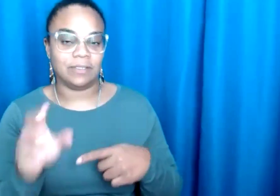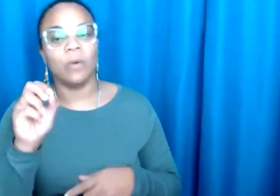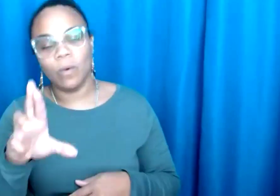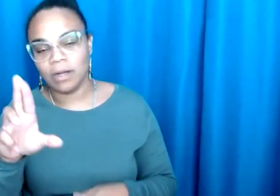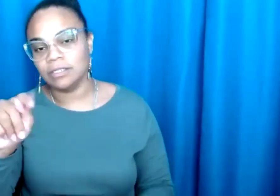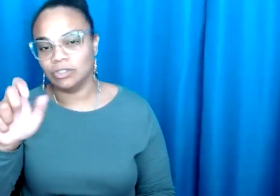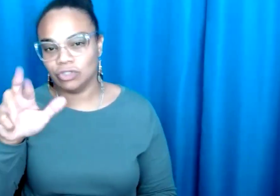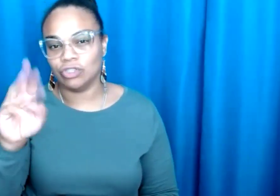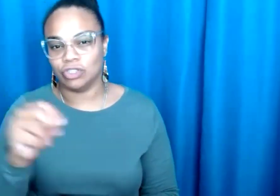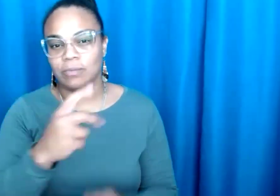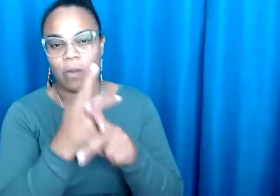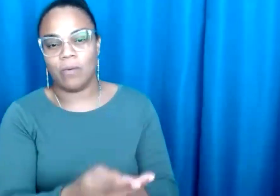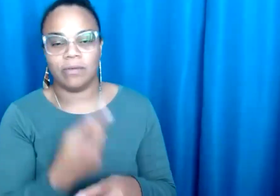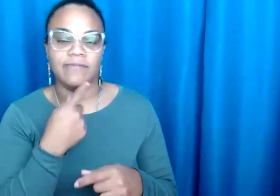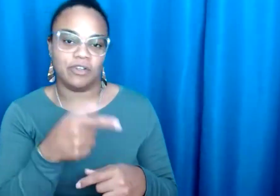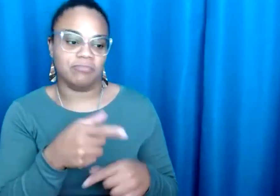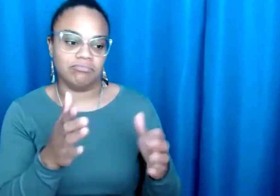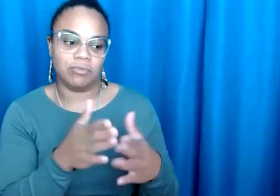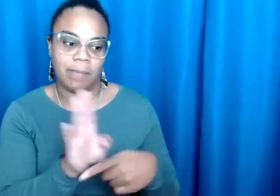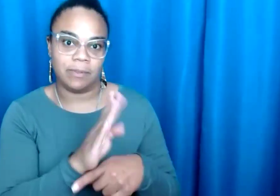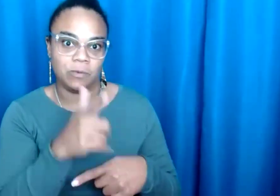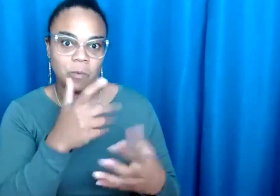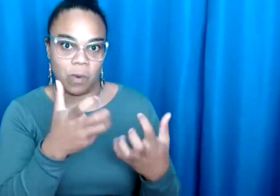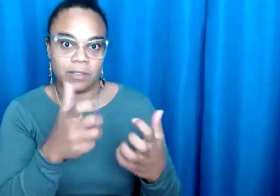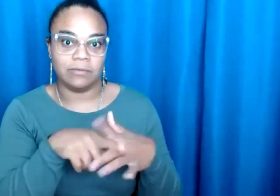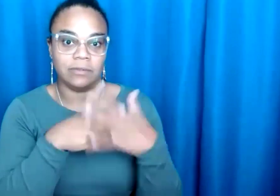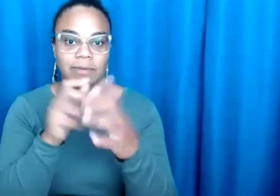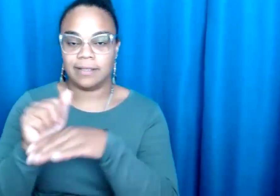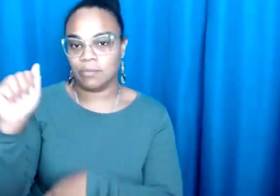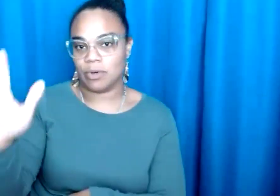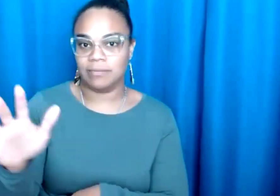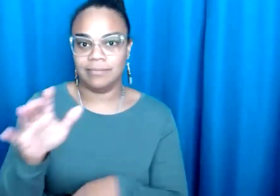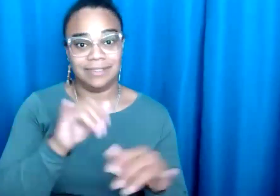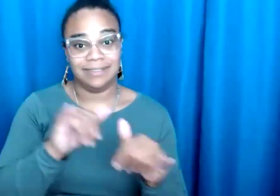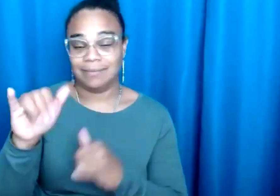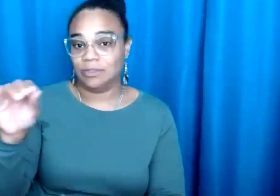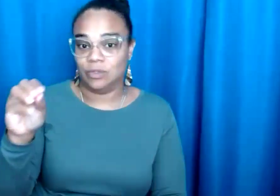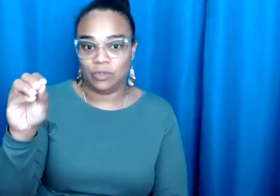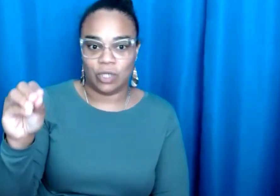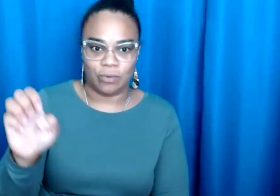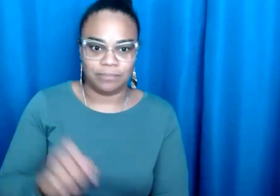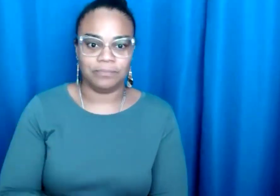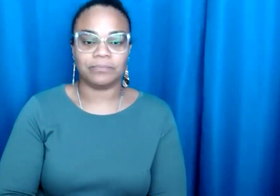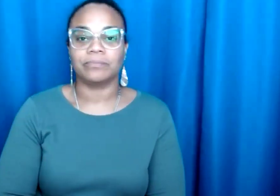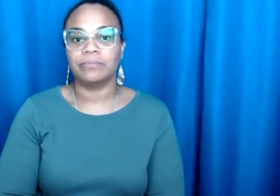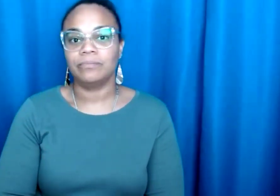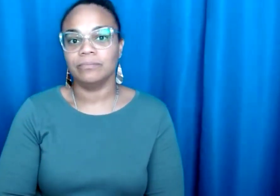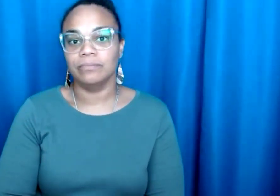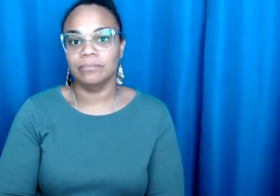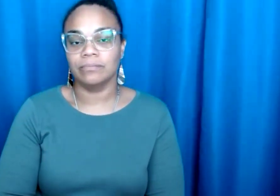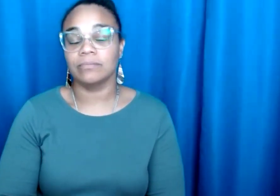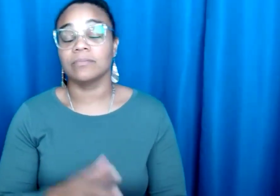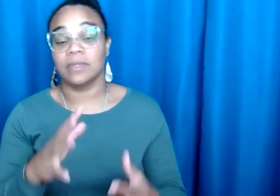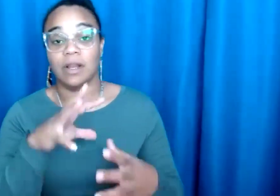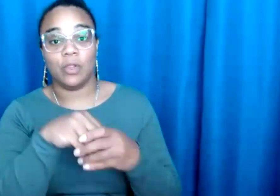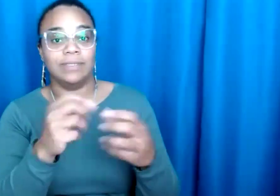for a small business concern that wants to develop exporting, just as Joe did. It has a lot of the features